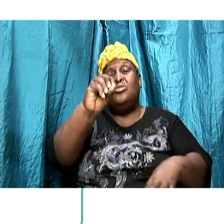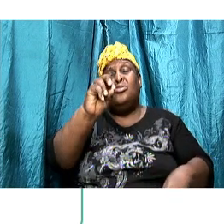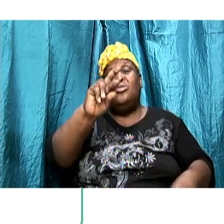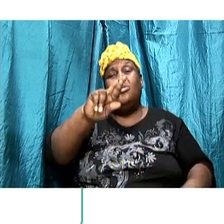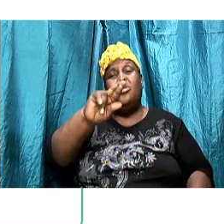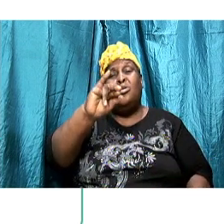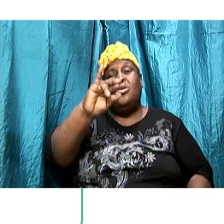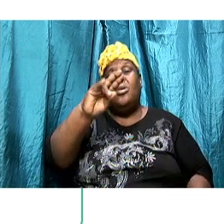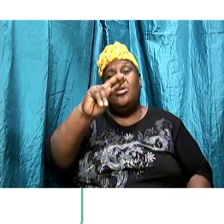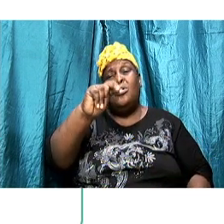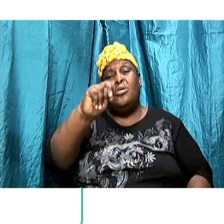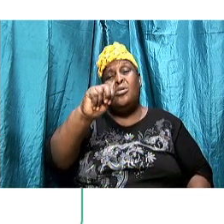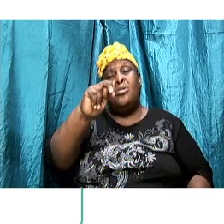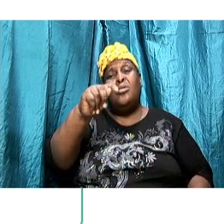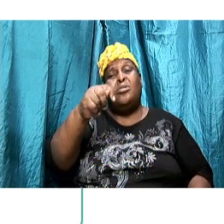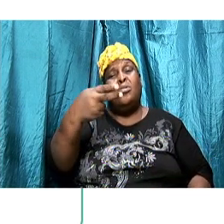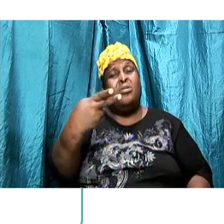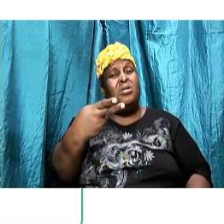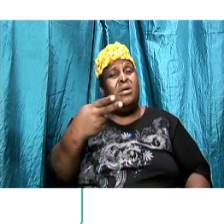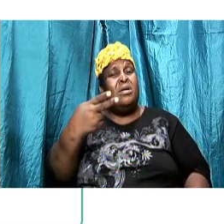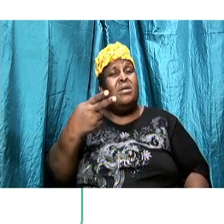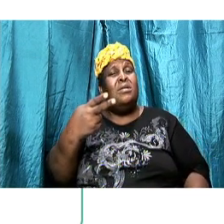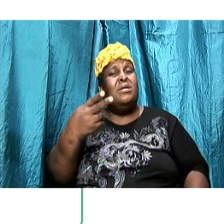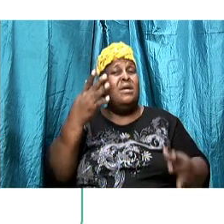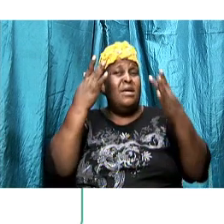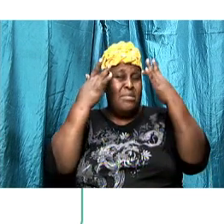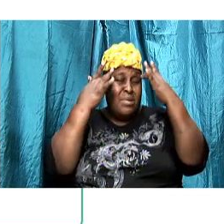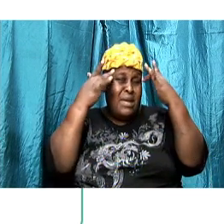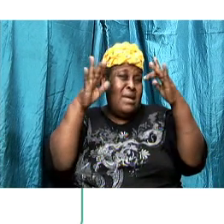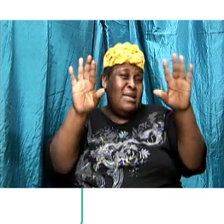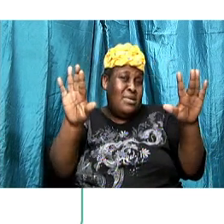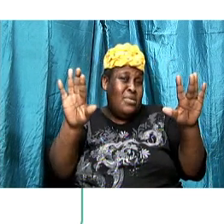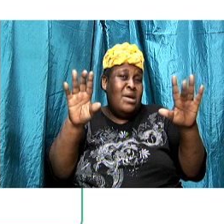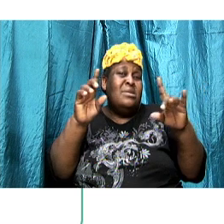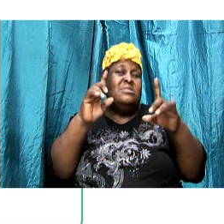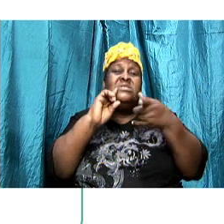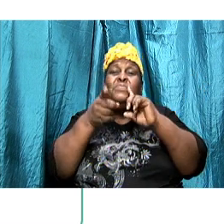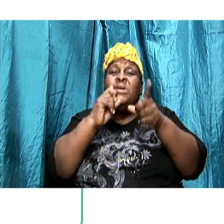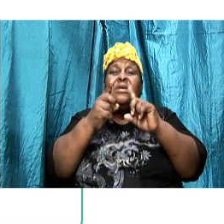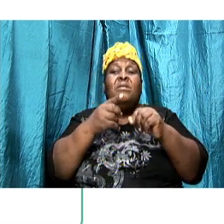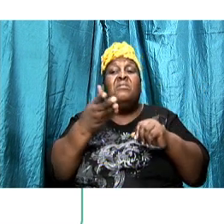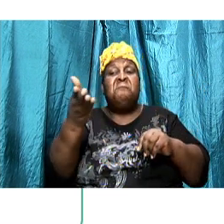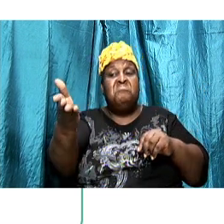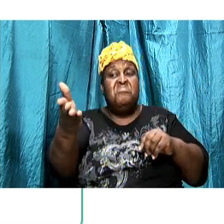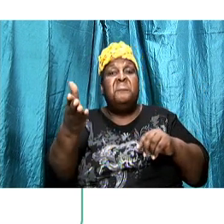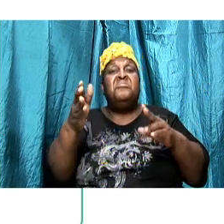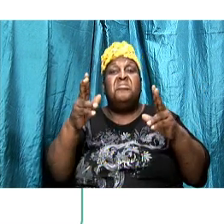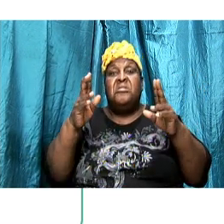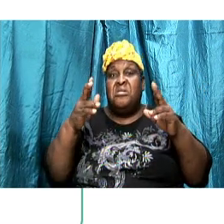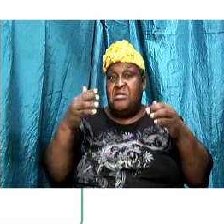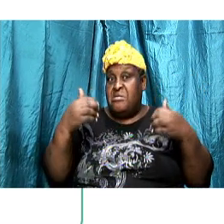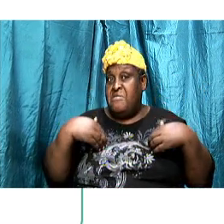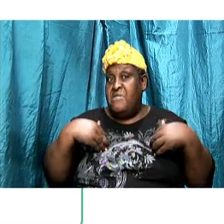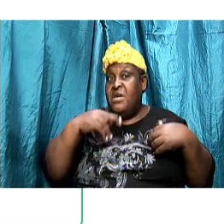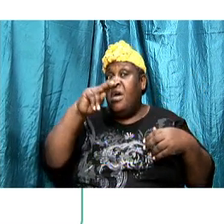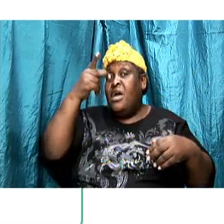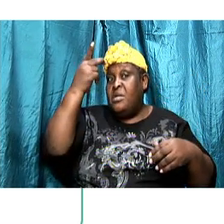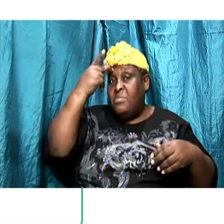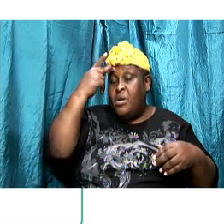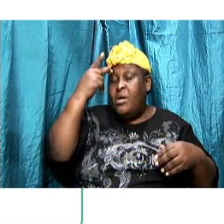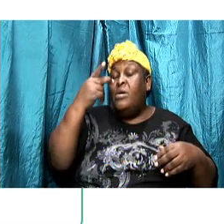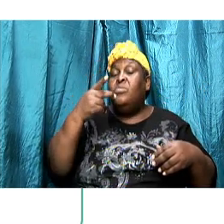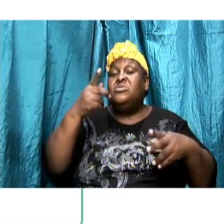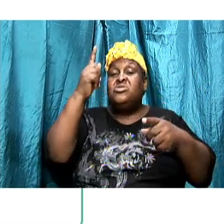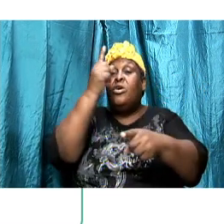those eloquent speakers that they have. And they were, you know, and it was causing division. And Paul was trying to address that. And he said, look